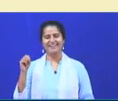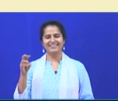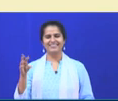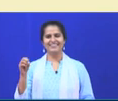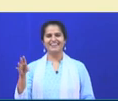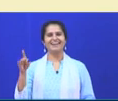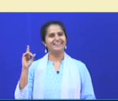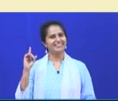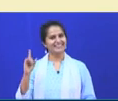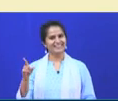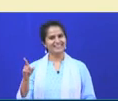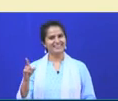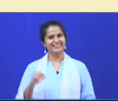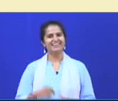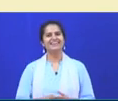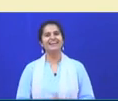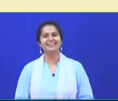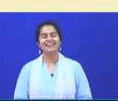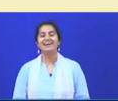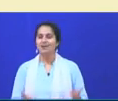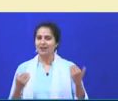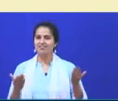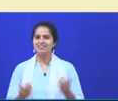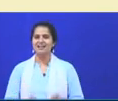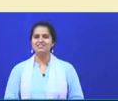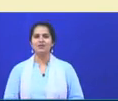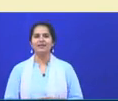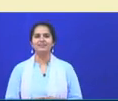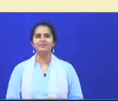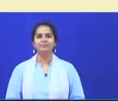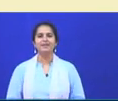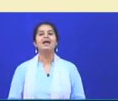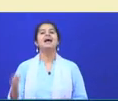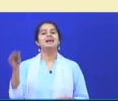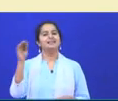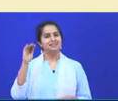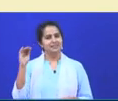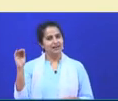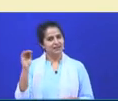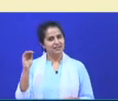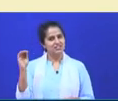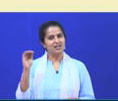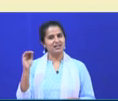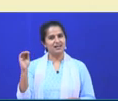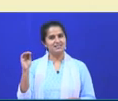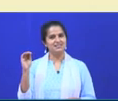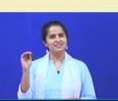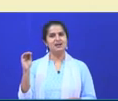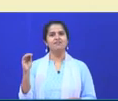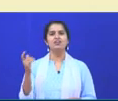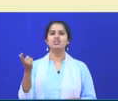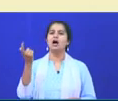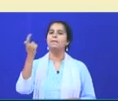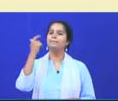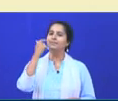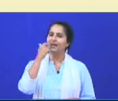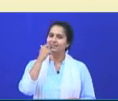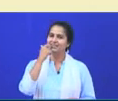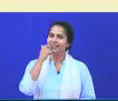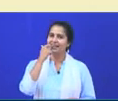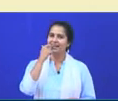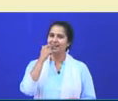Great. Now, can we recite it together? Takshakasya